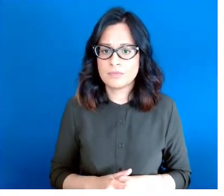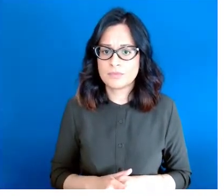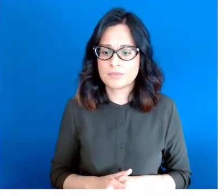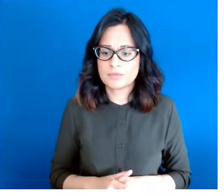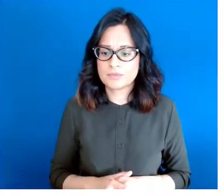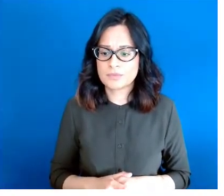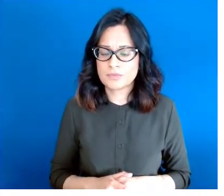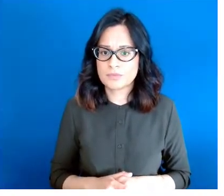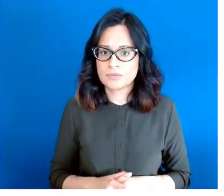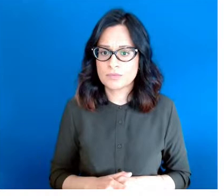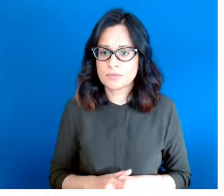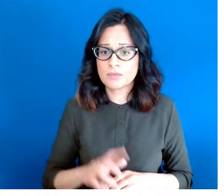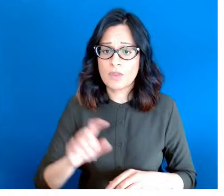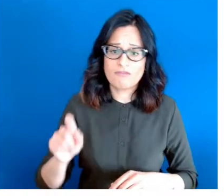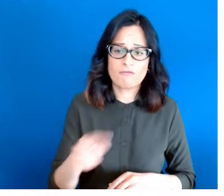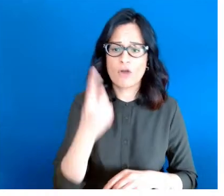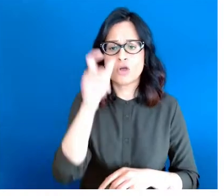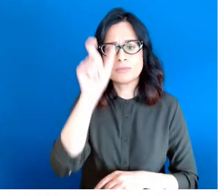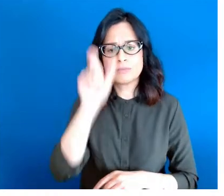Our first speaker today